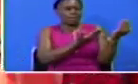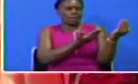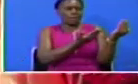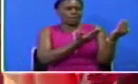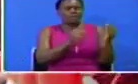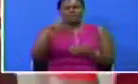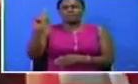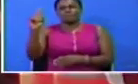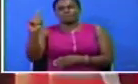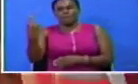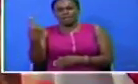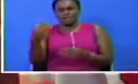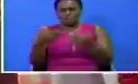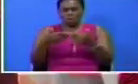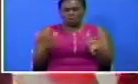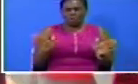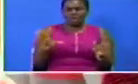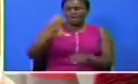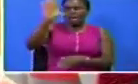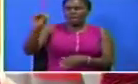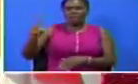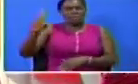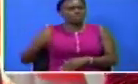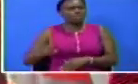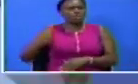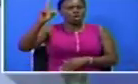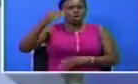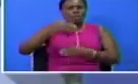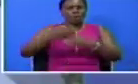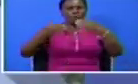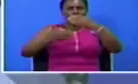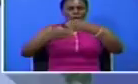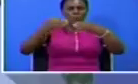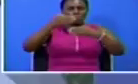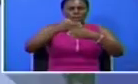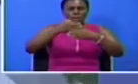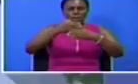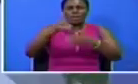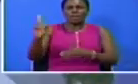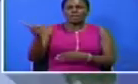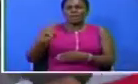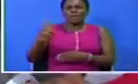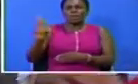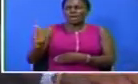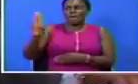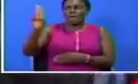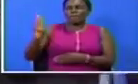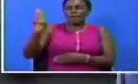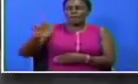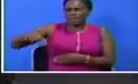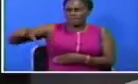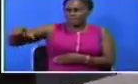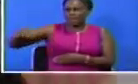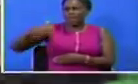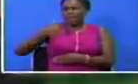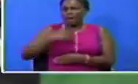First, it was the groundbreaking for Africa's tallest building, the Pinnacle in Nairobi's Upper Hill, a building which promises